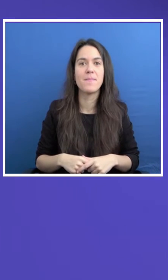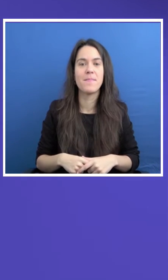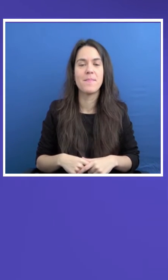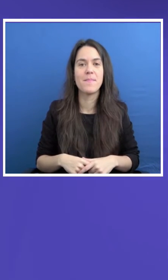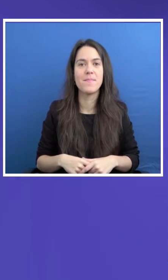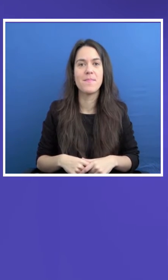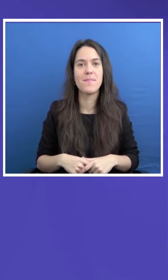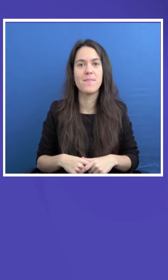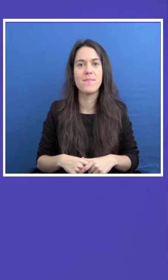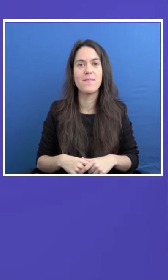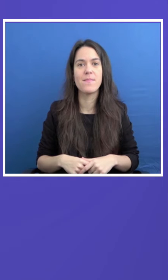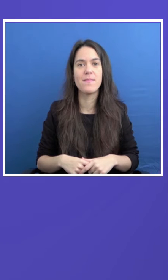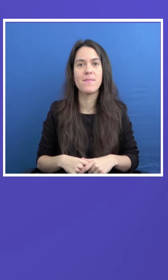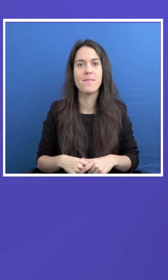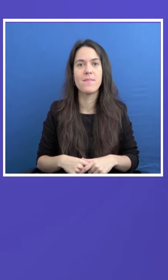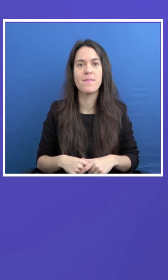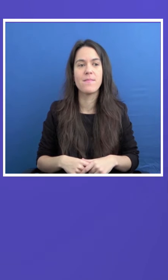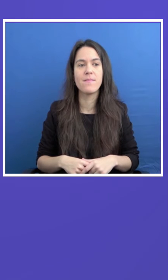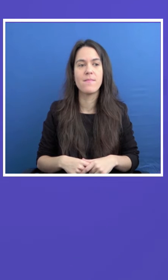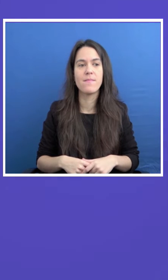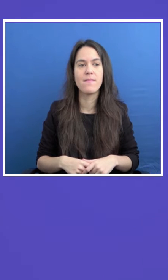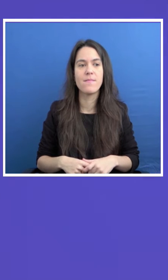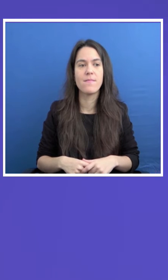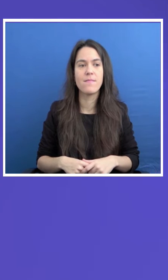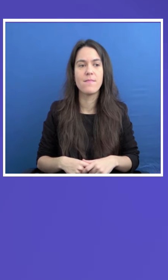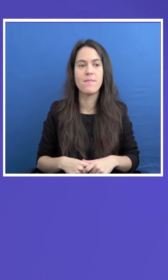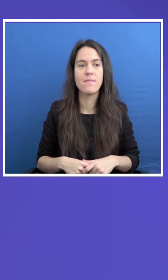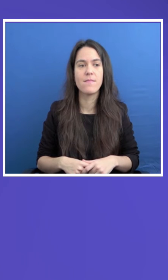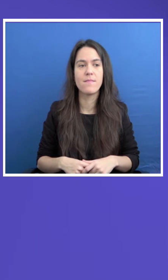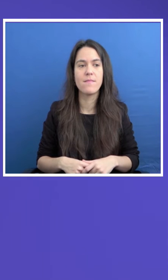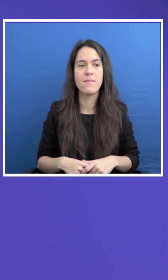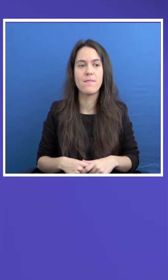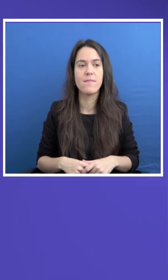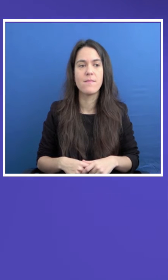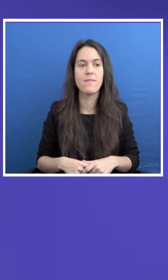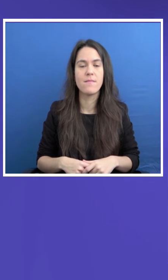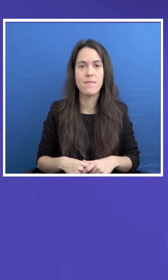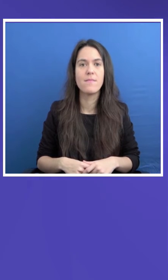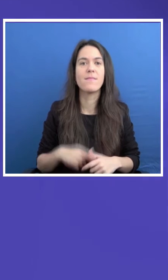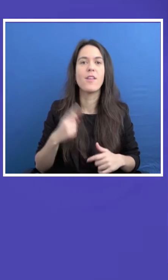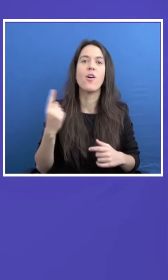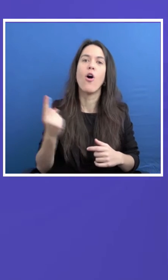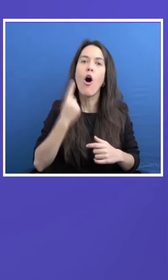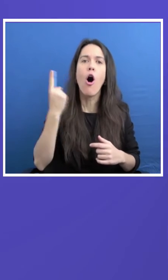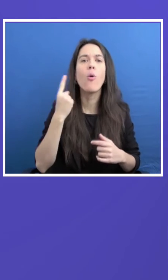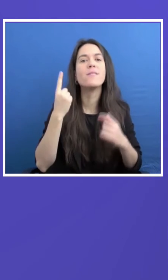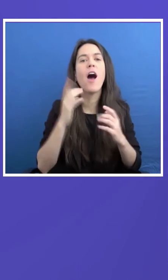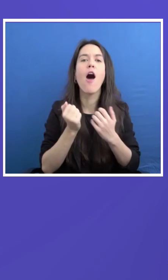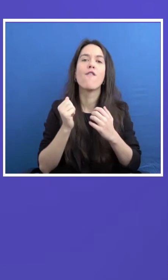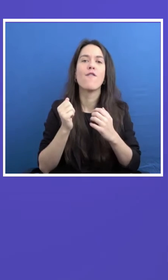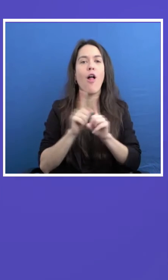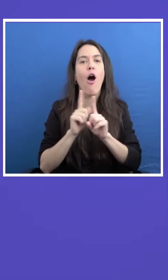represent the soft roles. They do not represent, for example, they don't play roles of ministers or scientists.